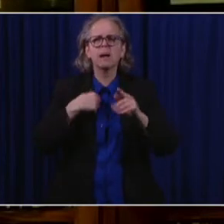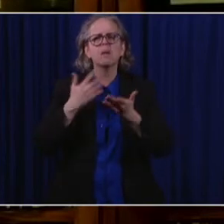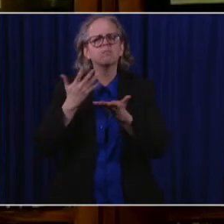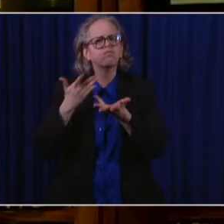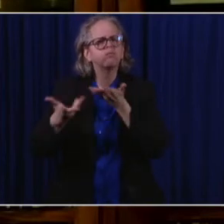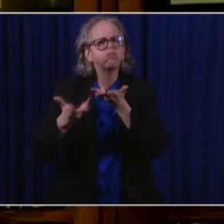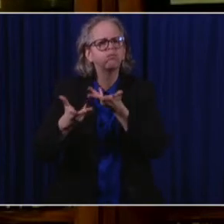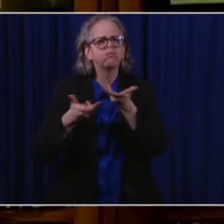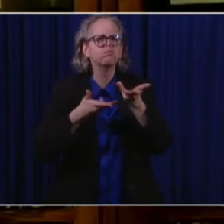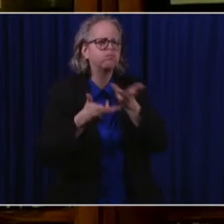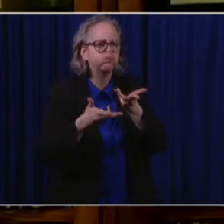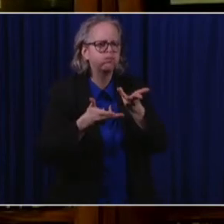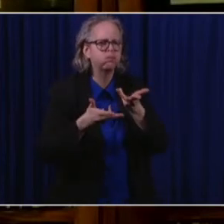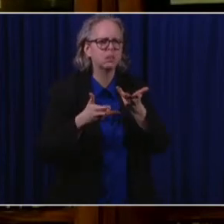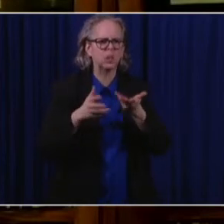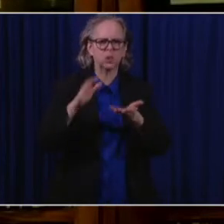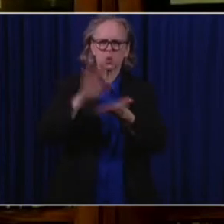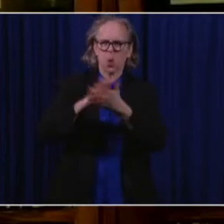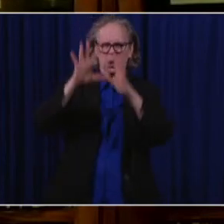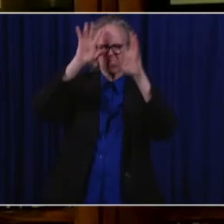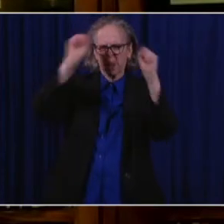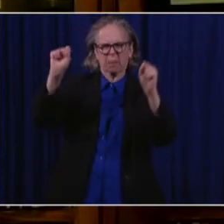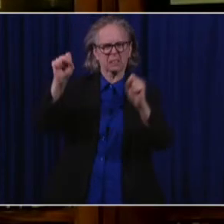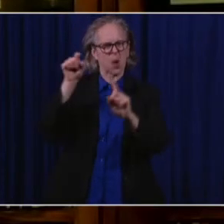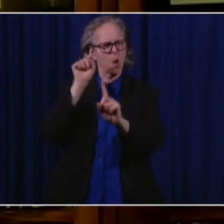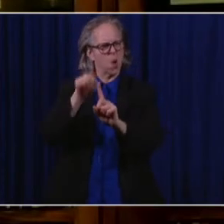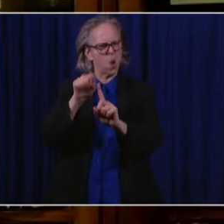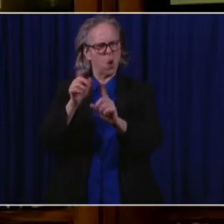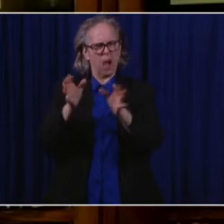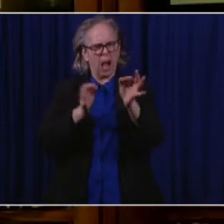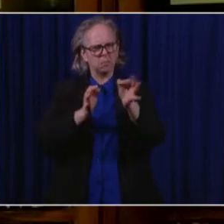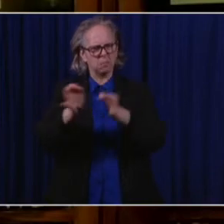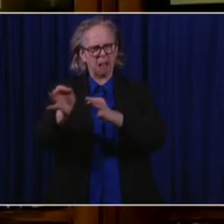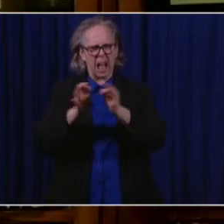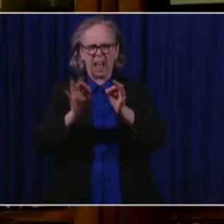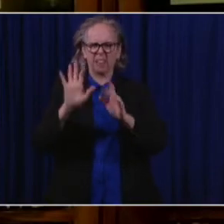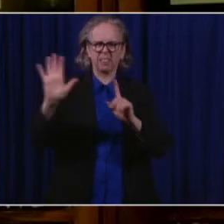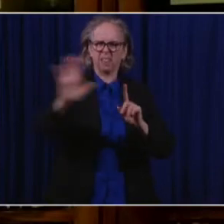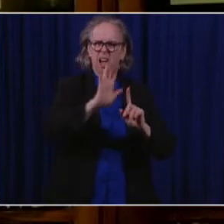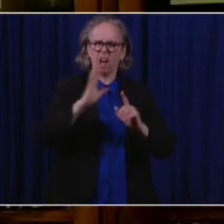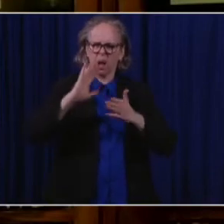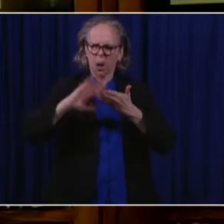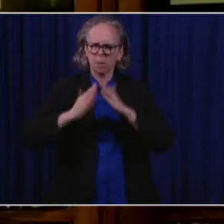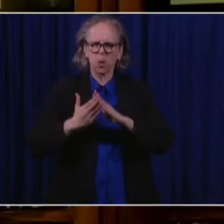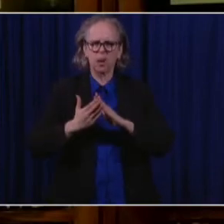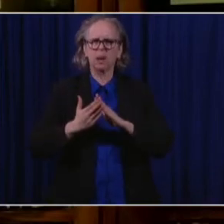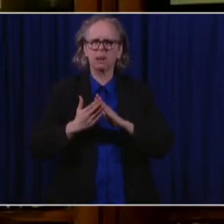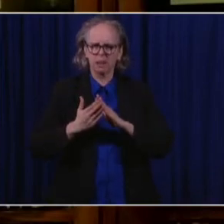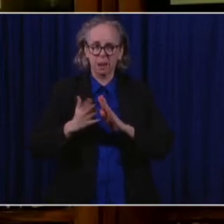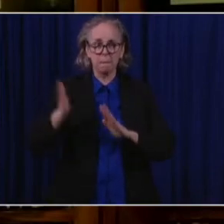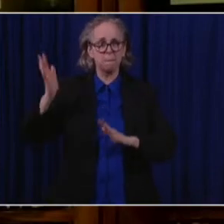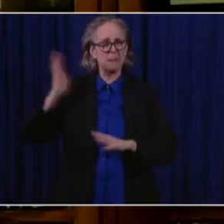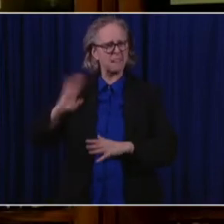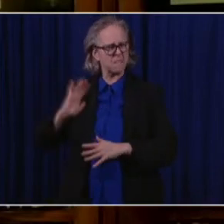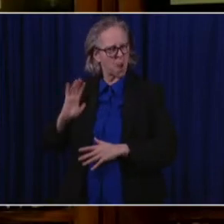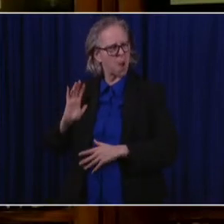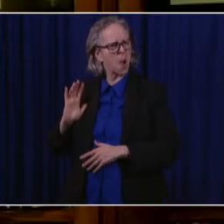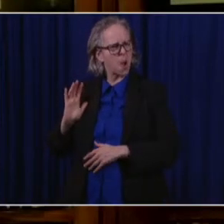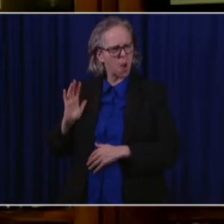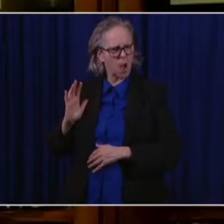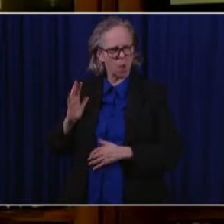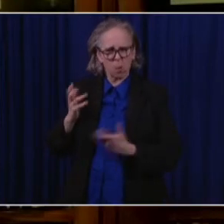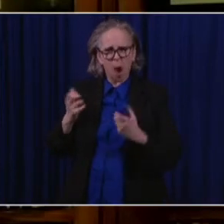superintendent who described in his community, the support for masking wasn't great, but people were willing to do it to come watch their daughter